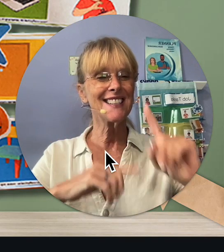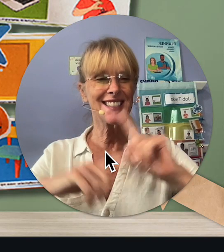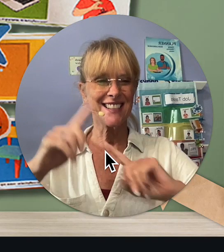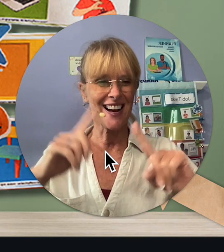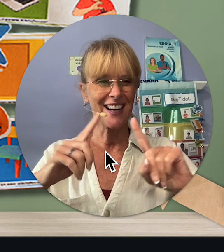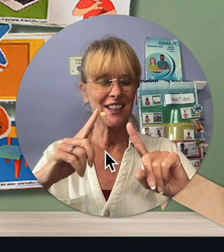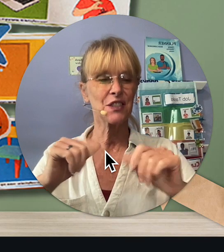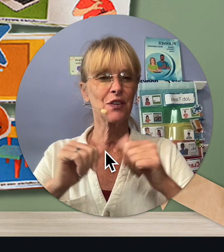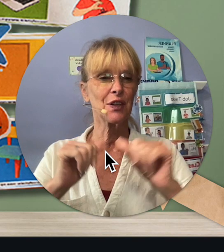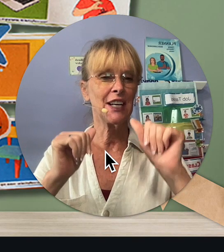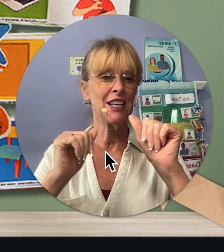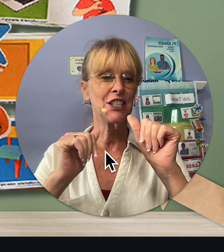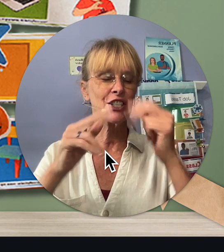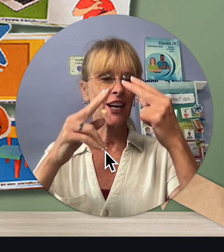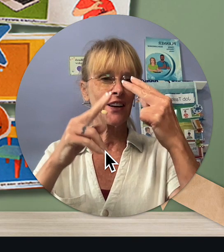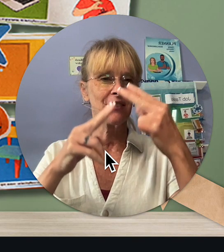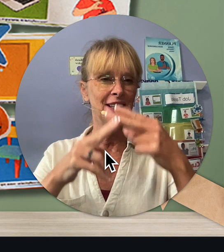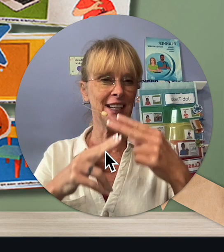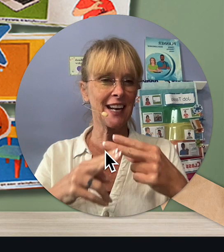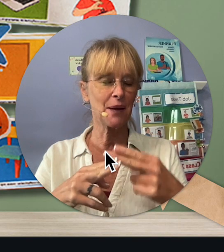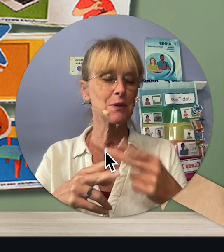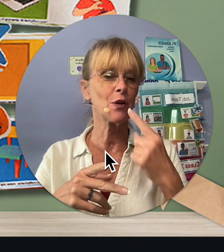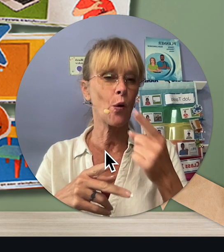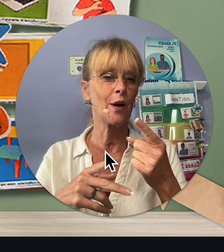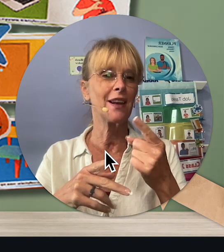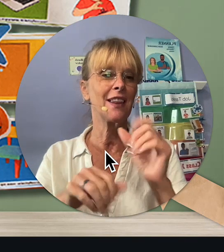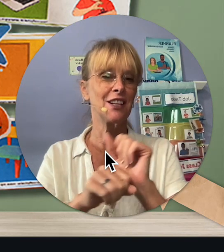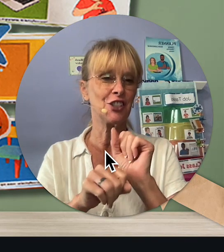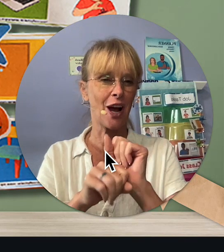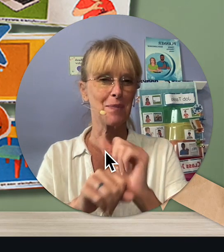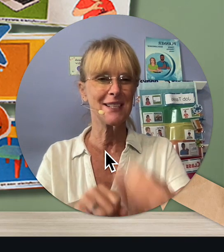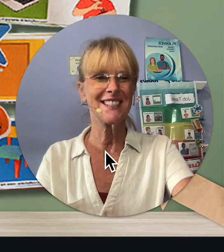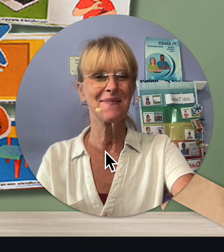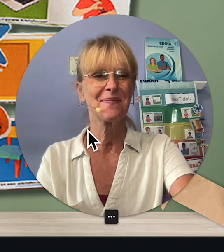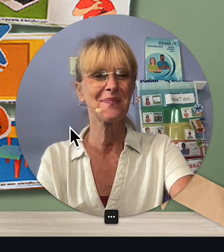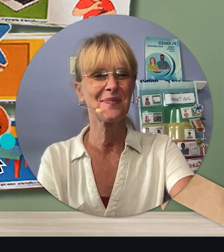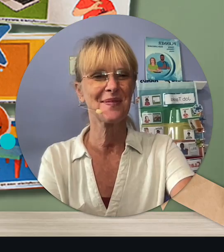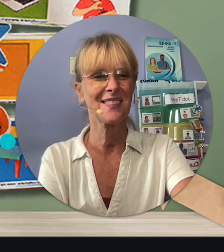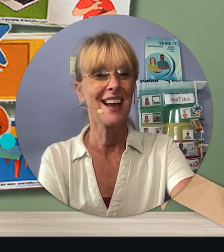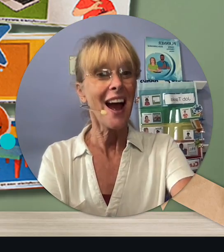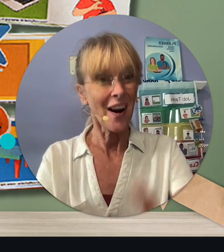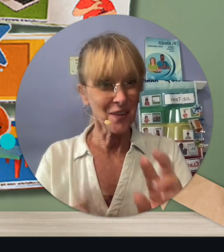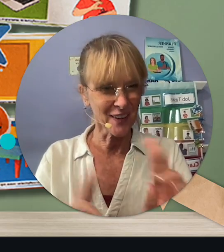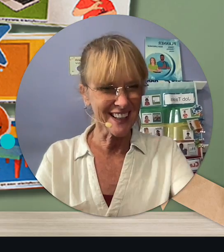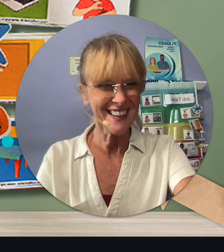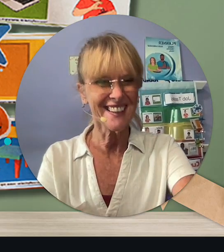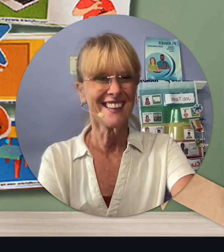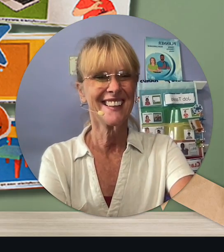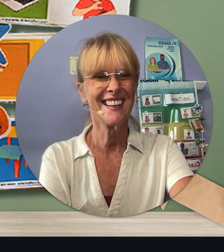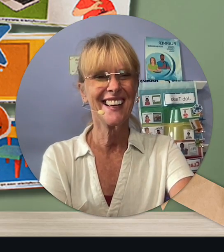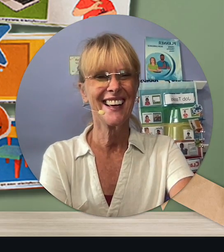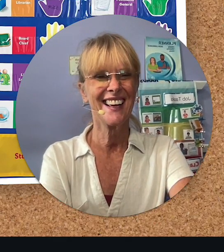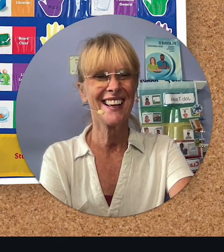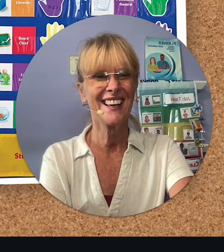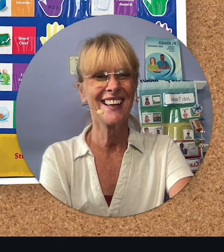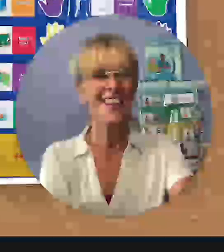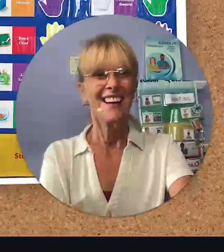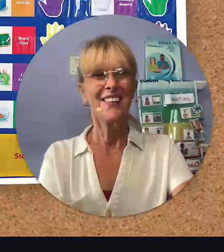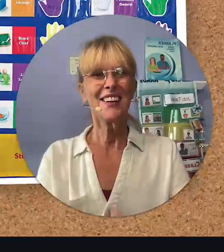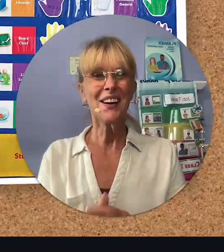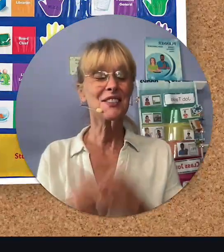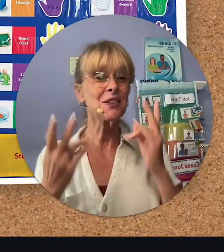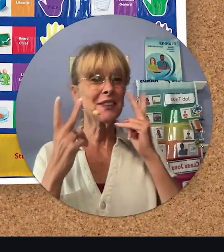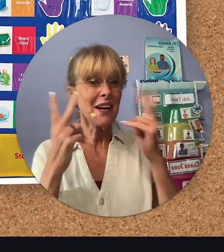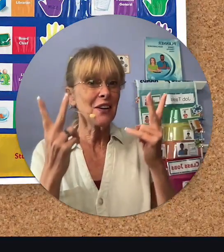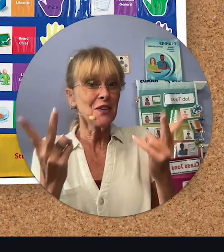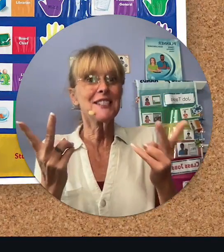learning signs for each of the names on the jobs. Are you ready? Here